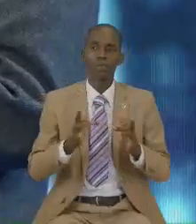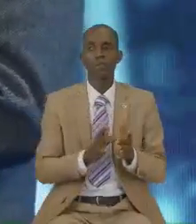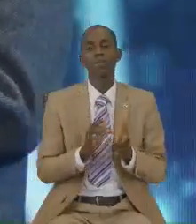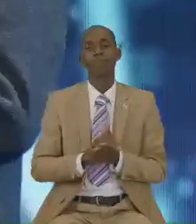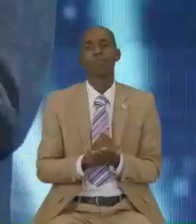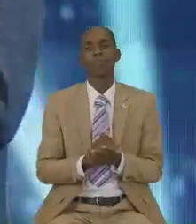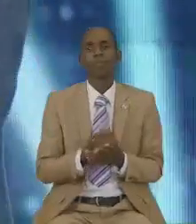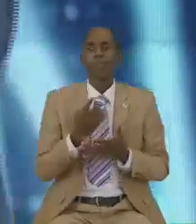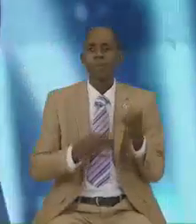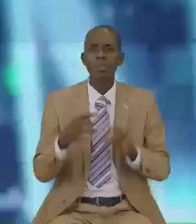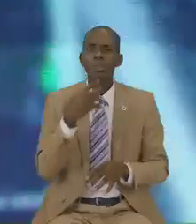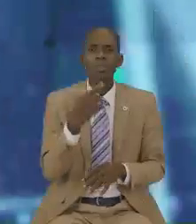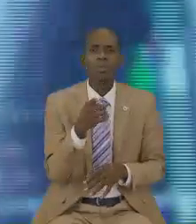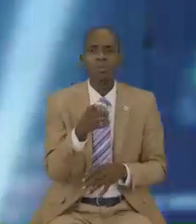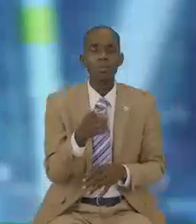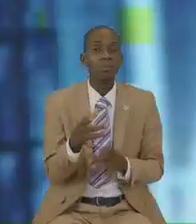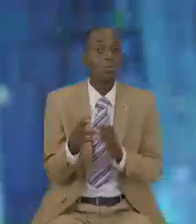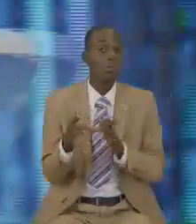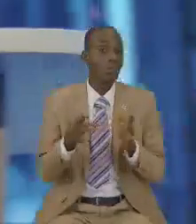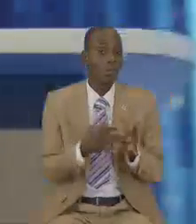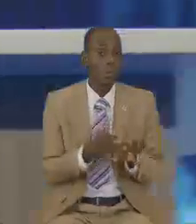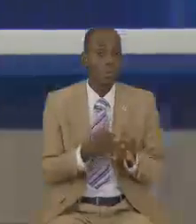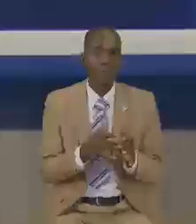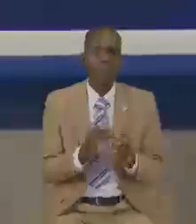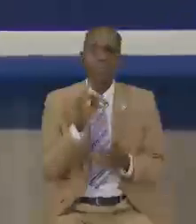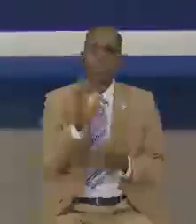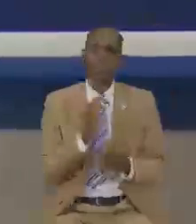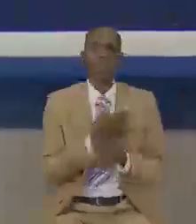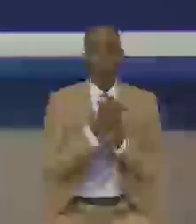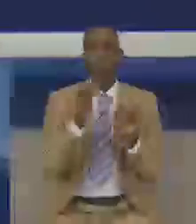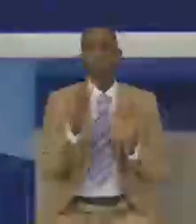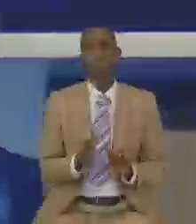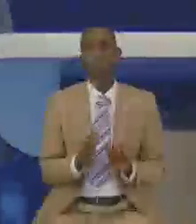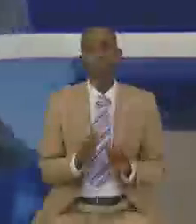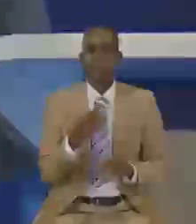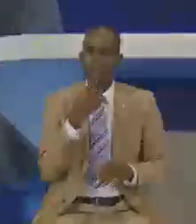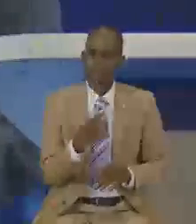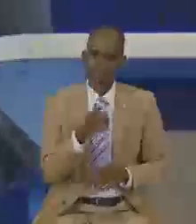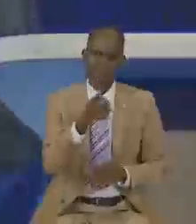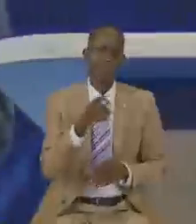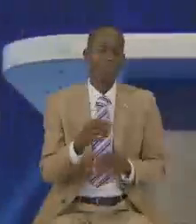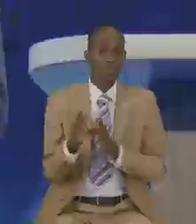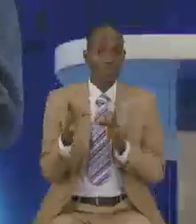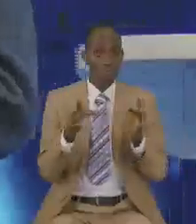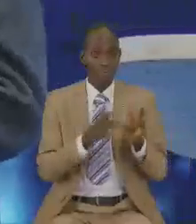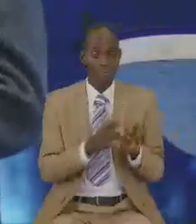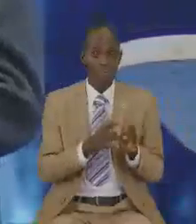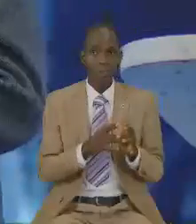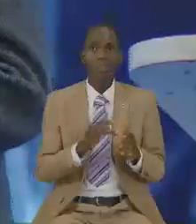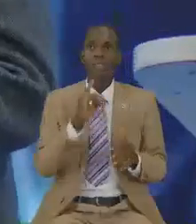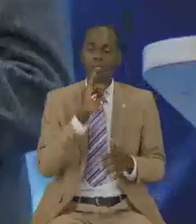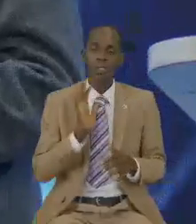What did he tell him? Jesus is our Savior. He told him Jesus is